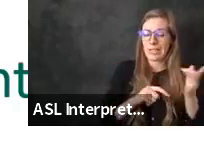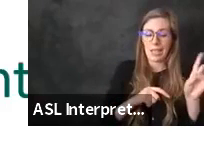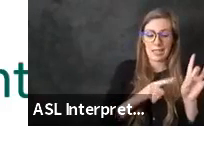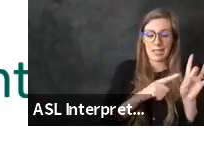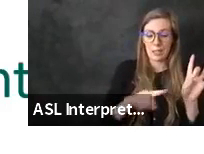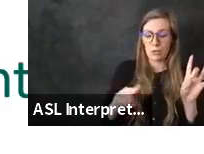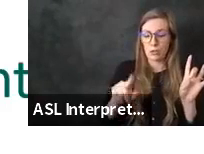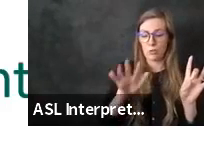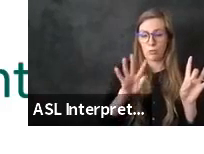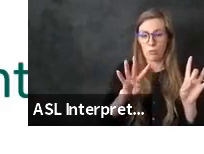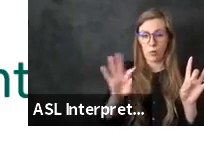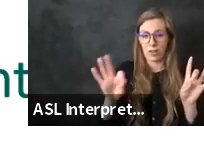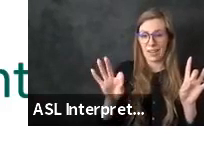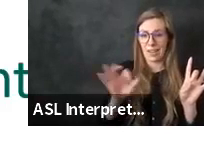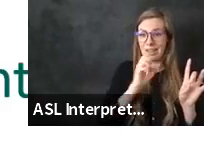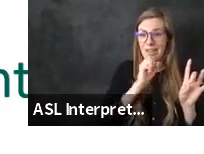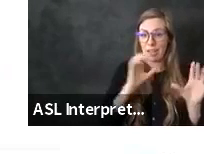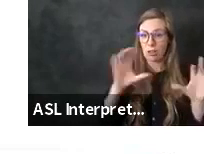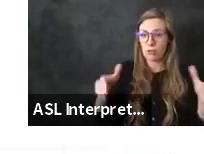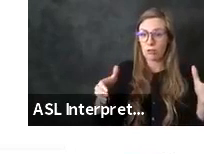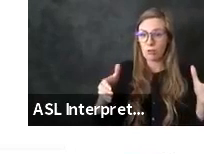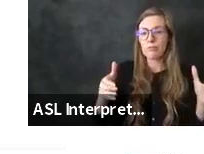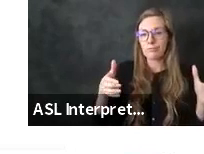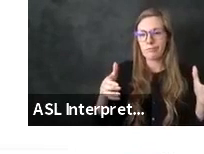49-year-old group.